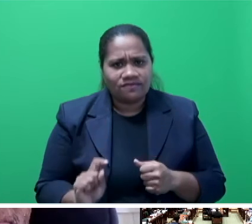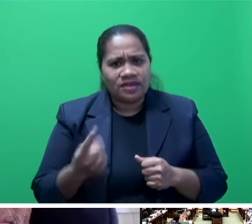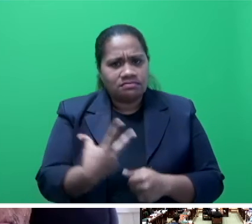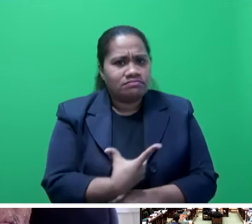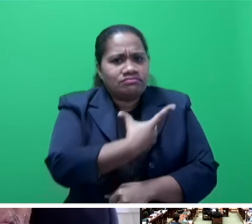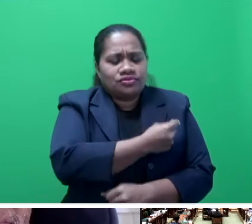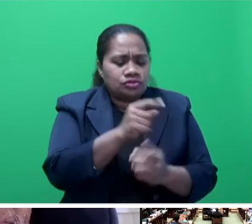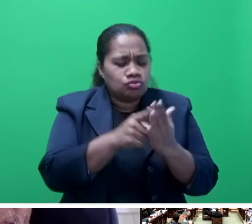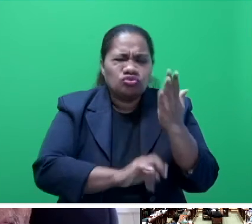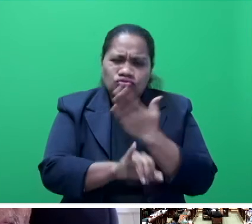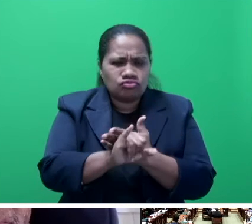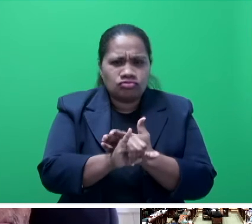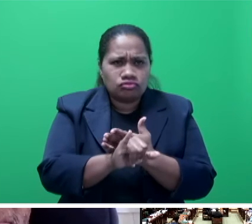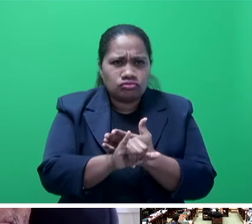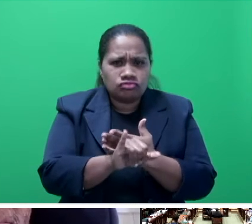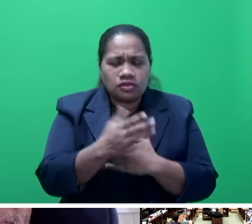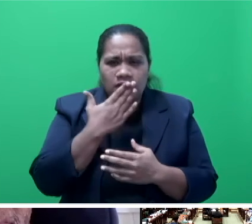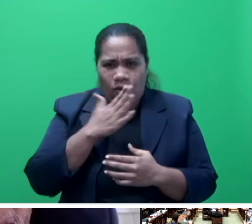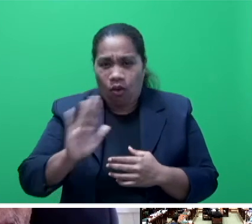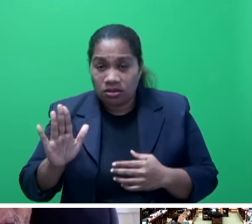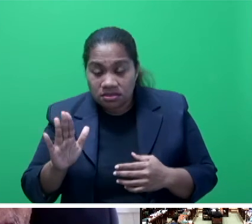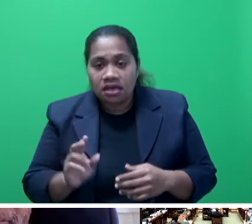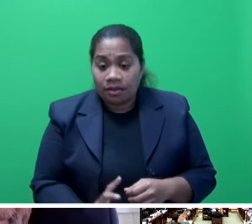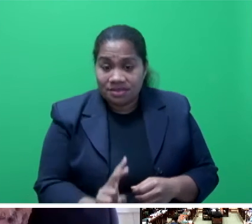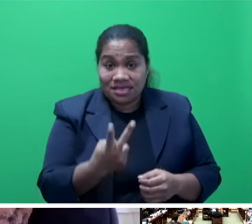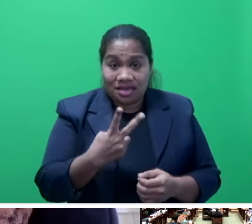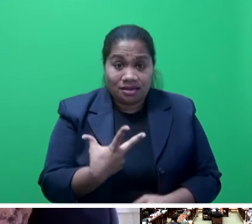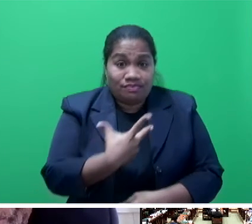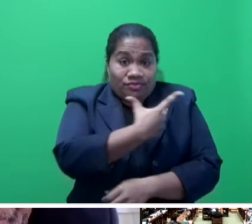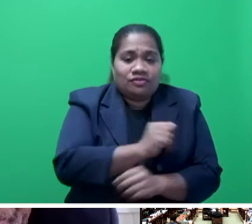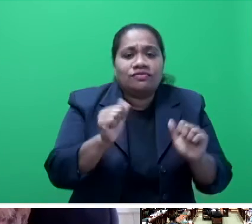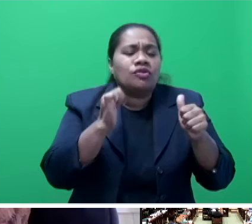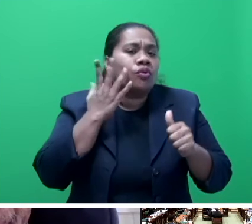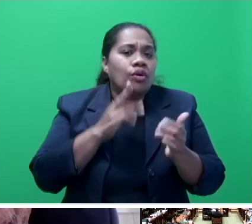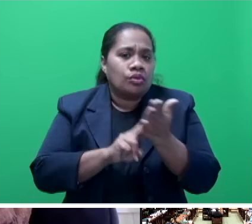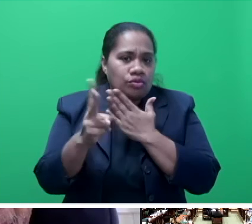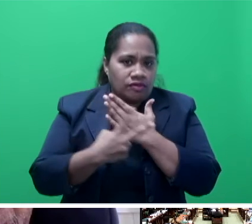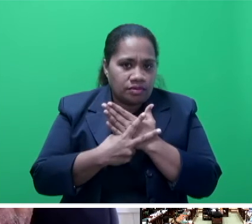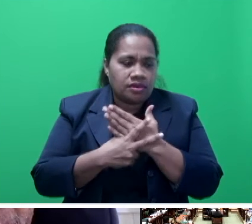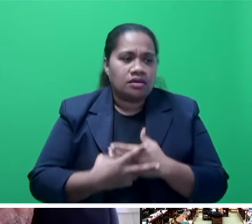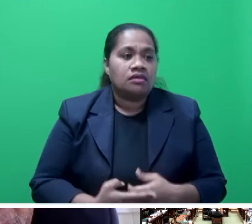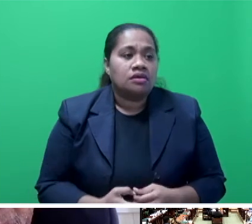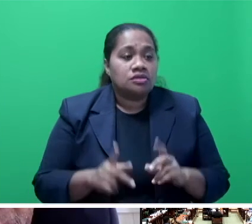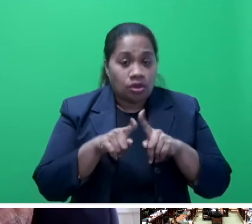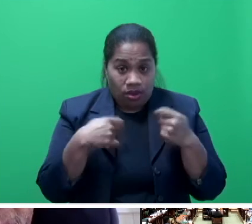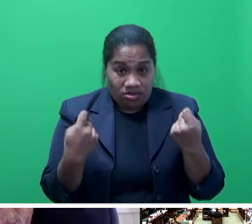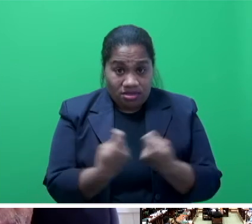July or August, with the second dose hopefully finishing by November. Our teams on the ground are split